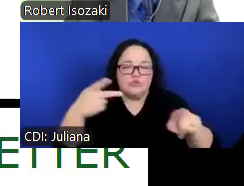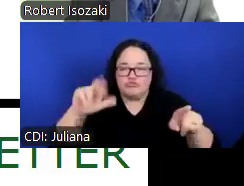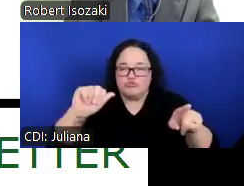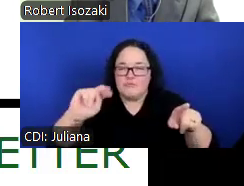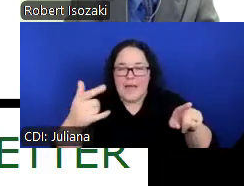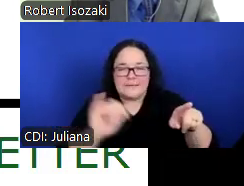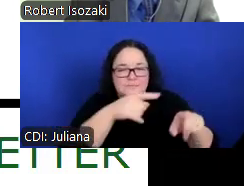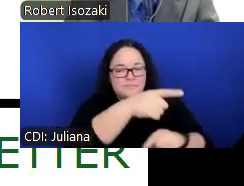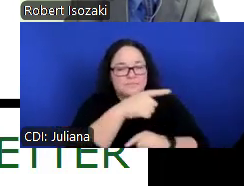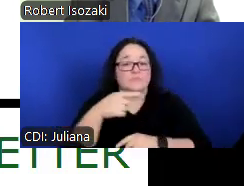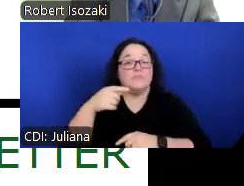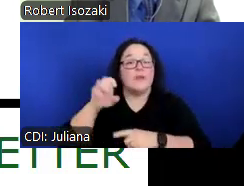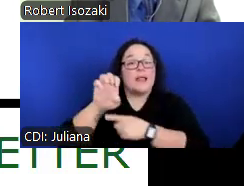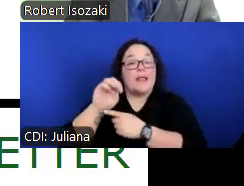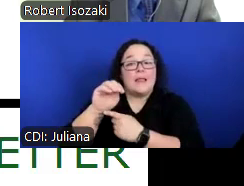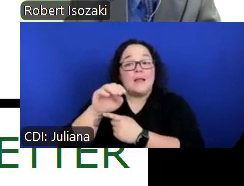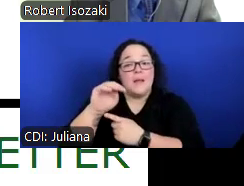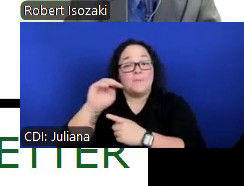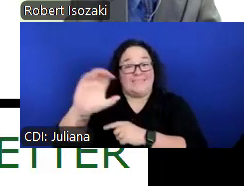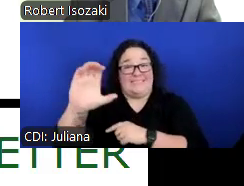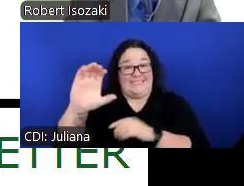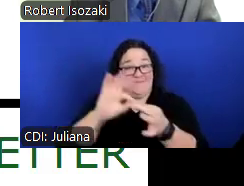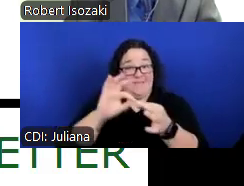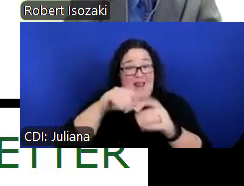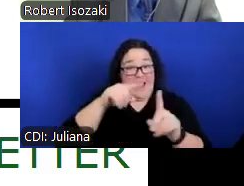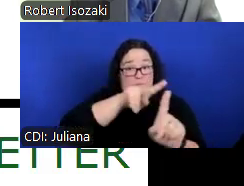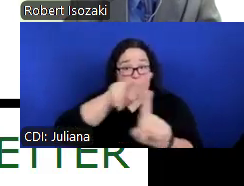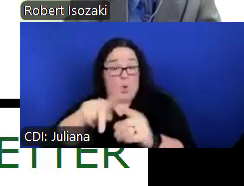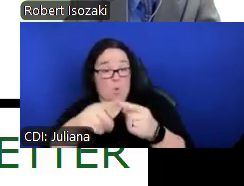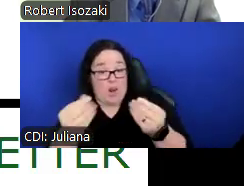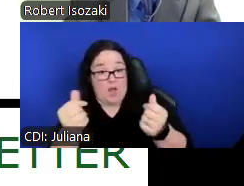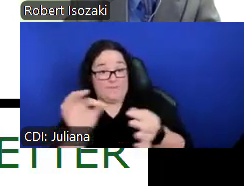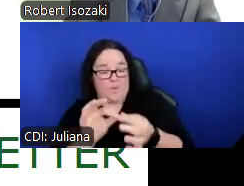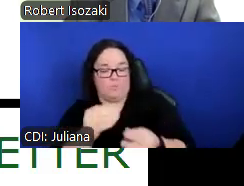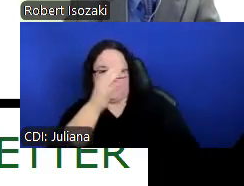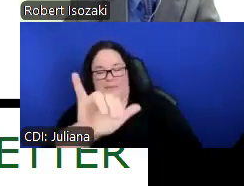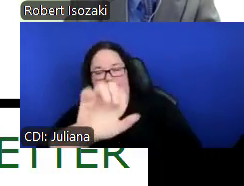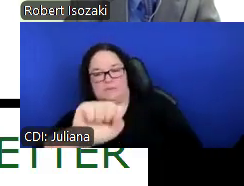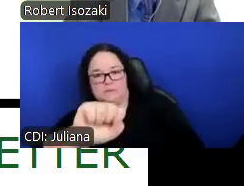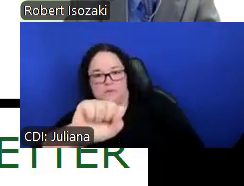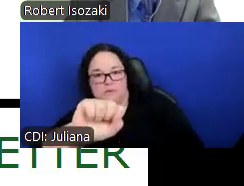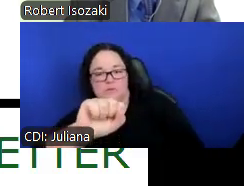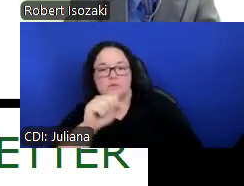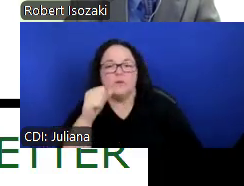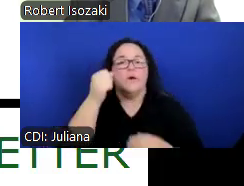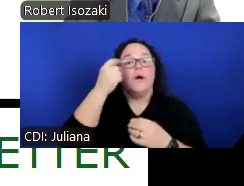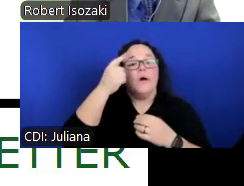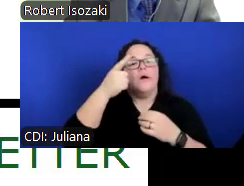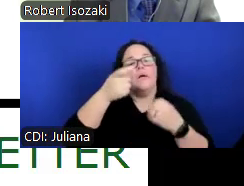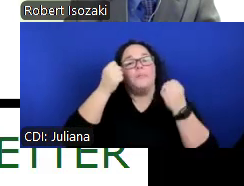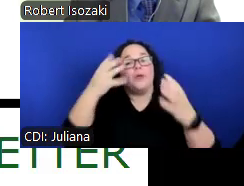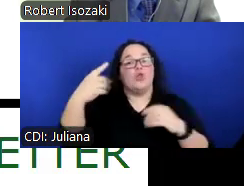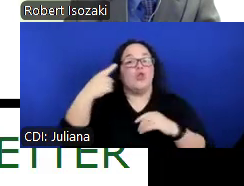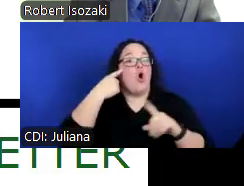does. Many believe that the M&C tax laws do not allow for adjustments to land, this is not true. Although it is less